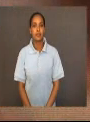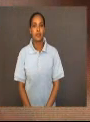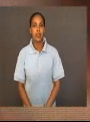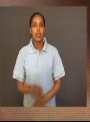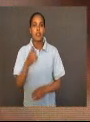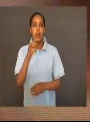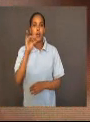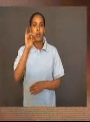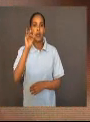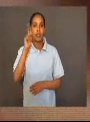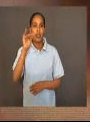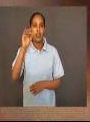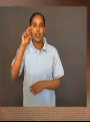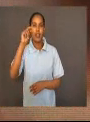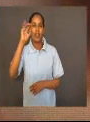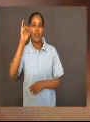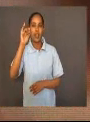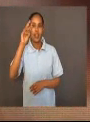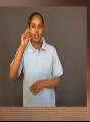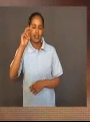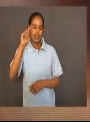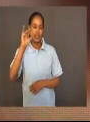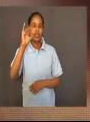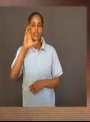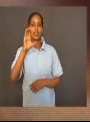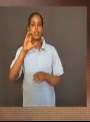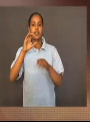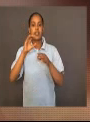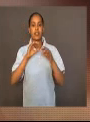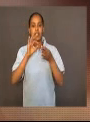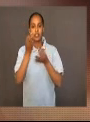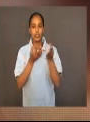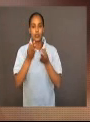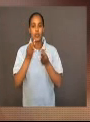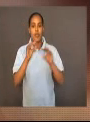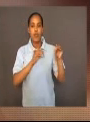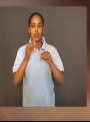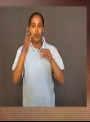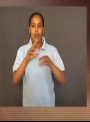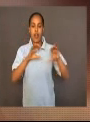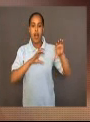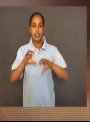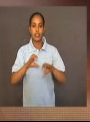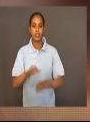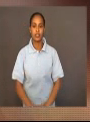The word kinetic refers to motion or